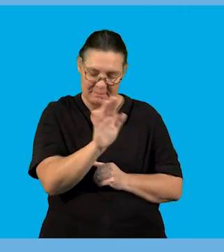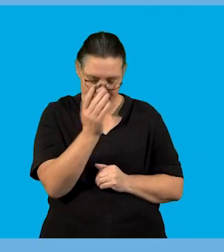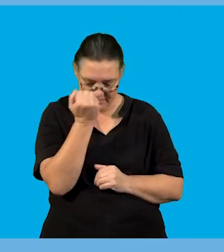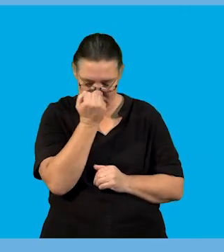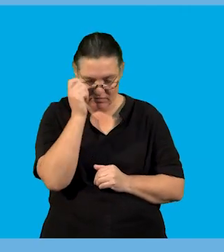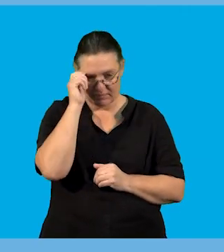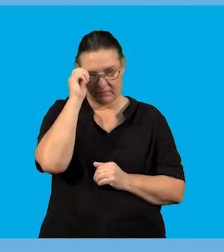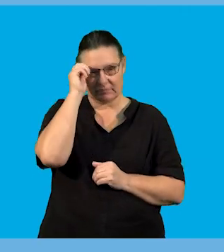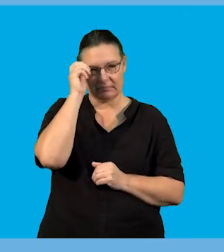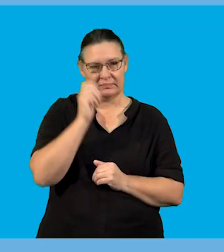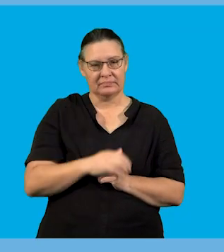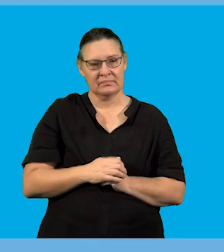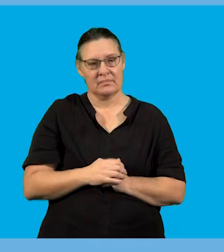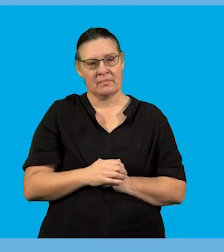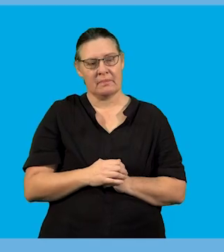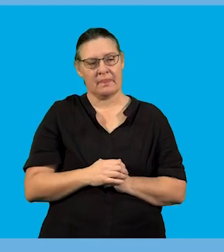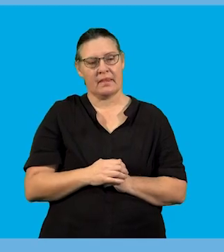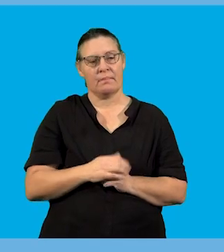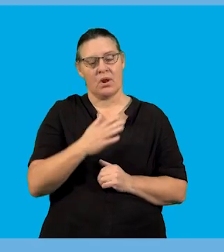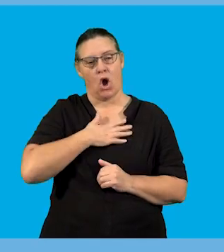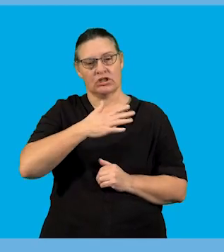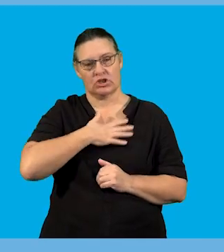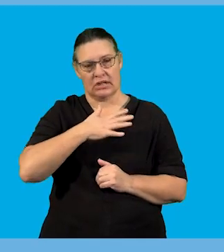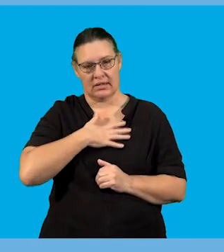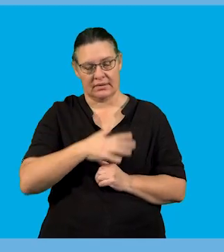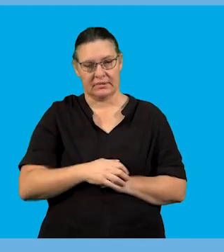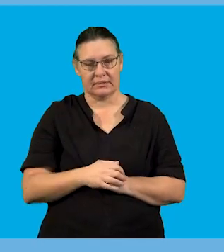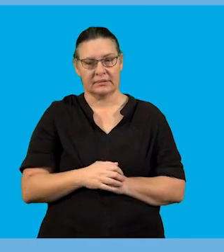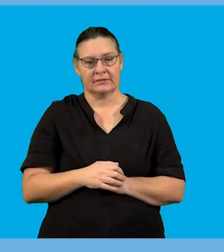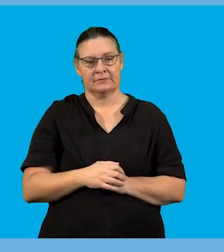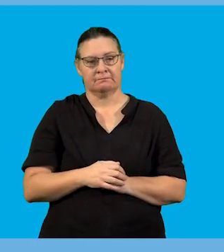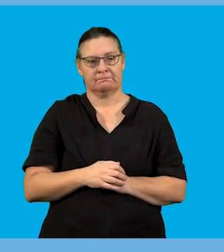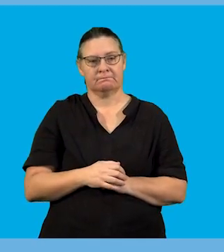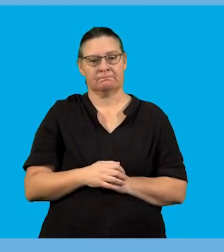name. So it's going to be oxygen.